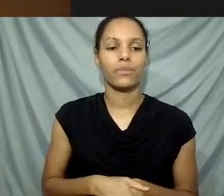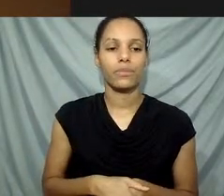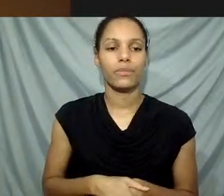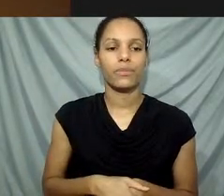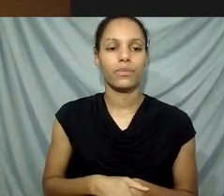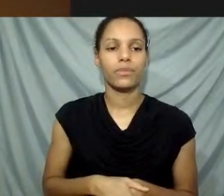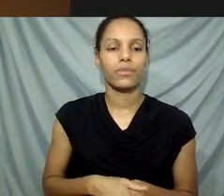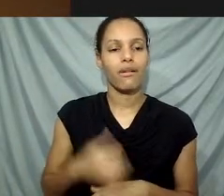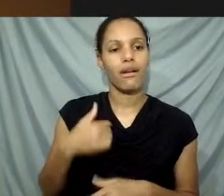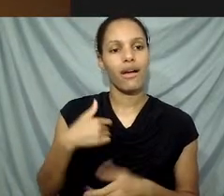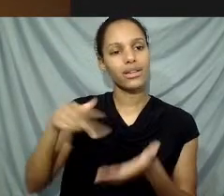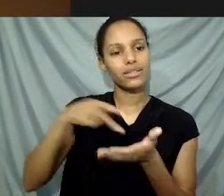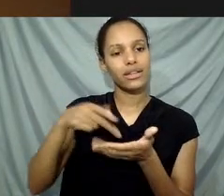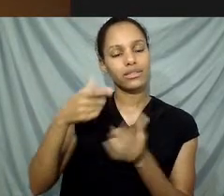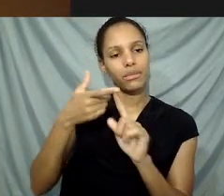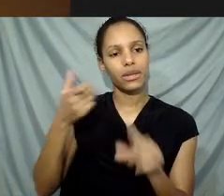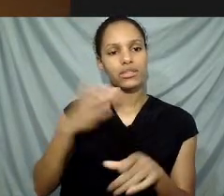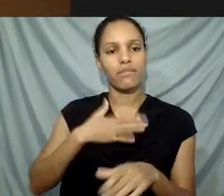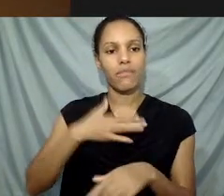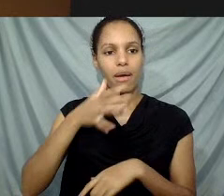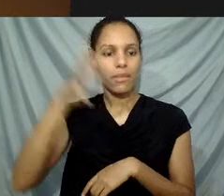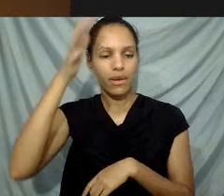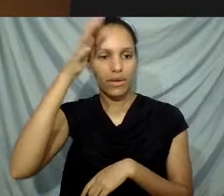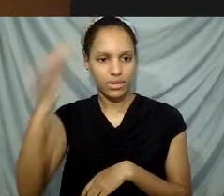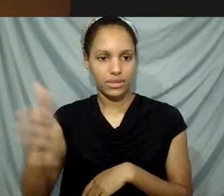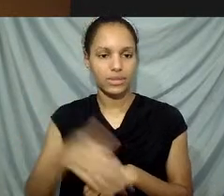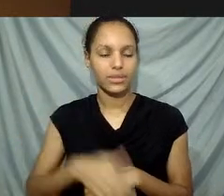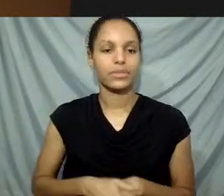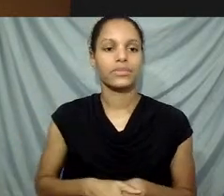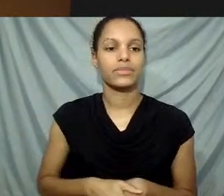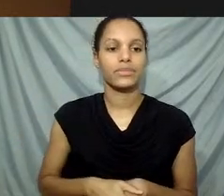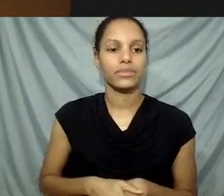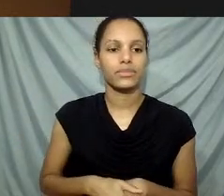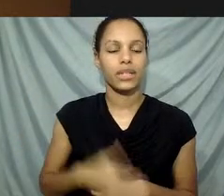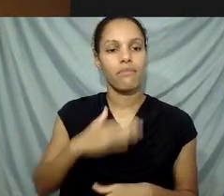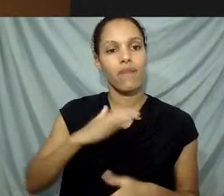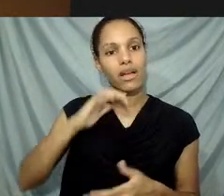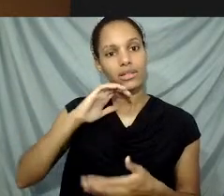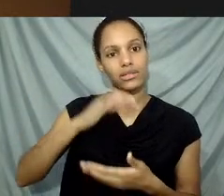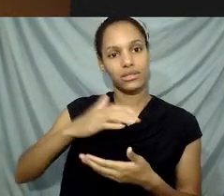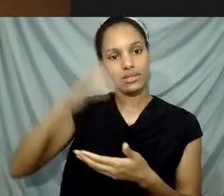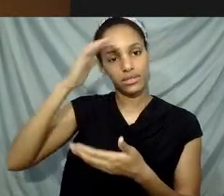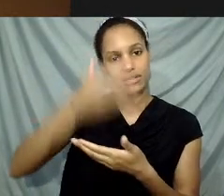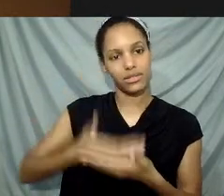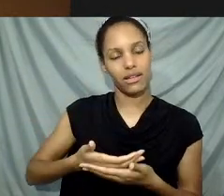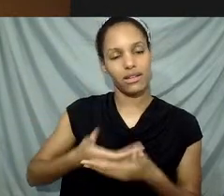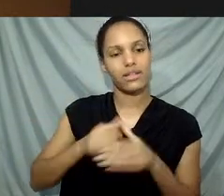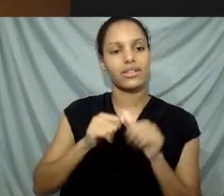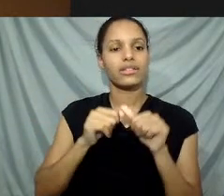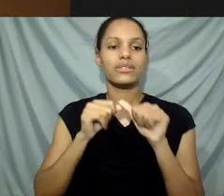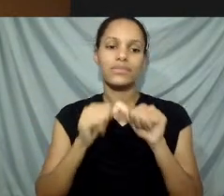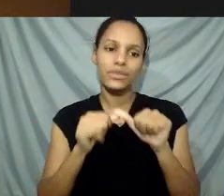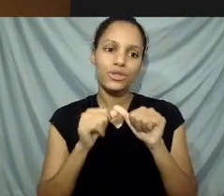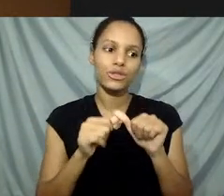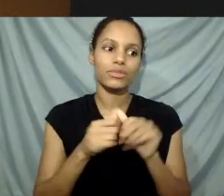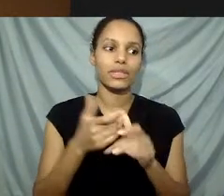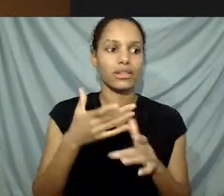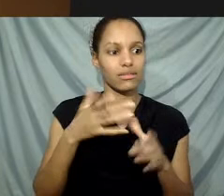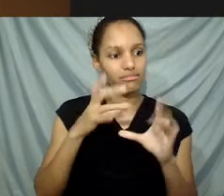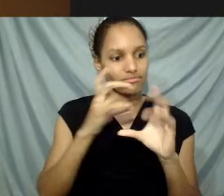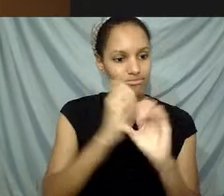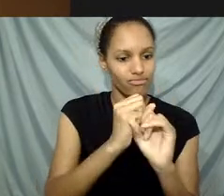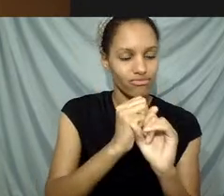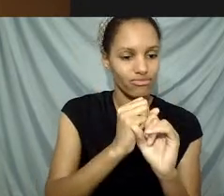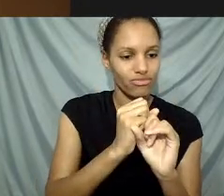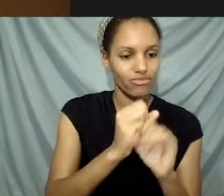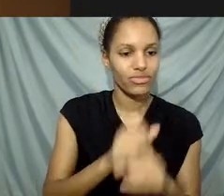I dance because of them. My son Tamayo keeps me present with the fascination of a blossoming young visual artist.